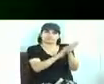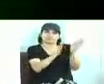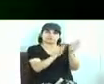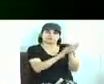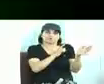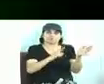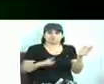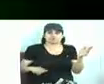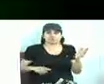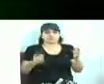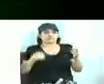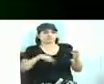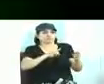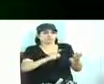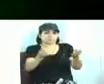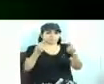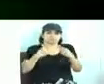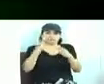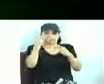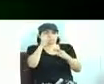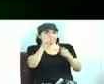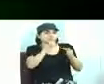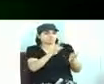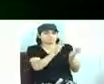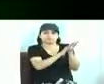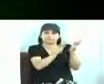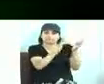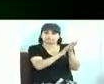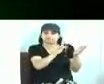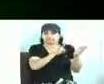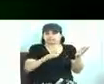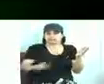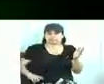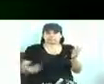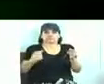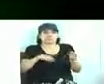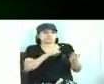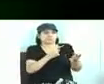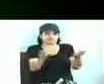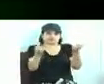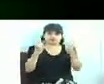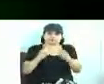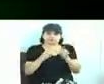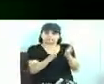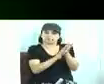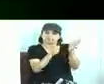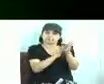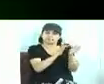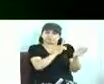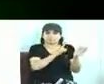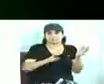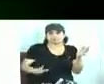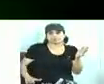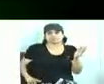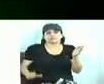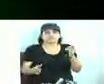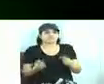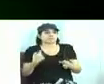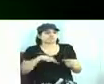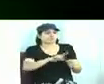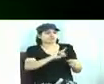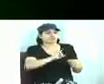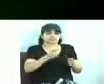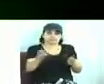the Lord. We've come to praise the Lord. We've come to praise the